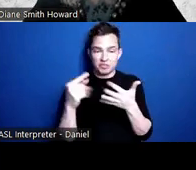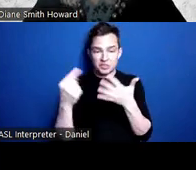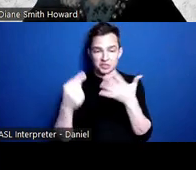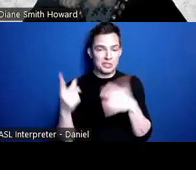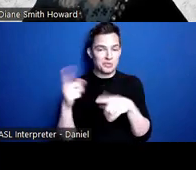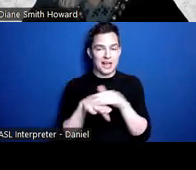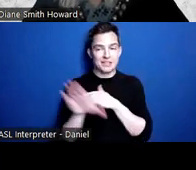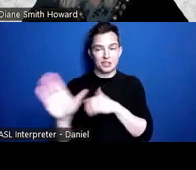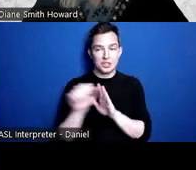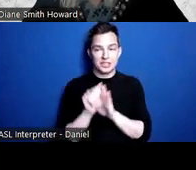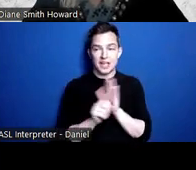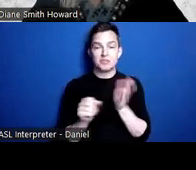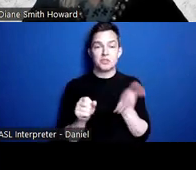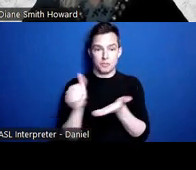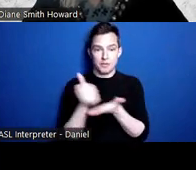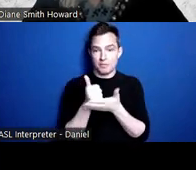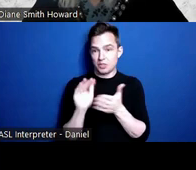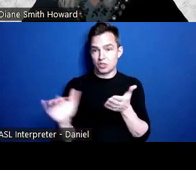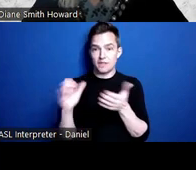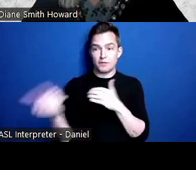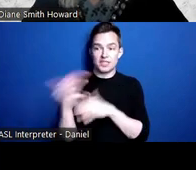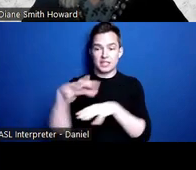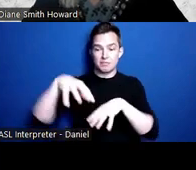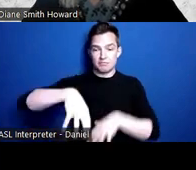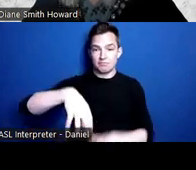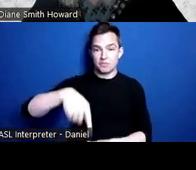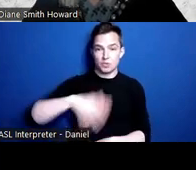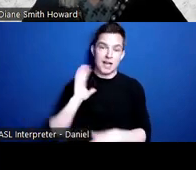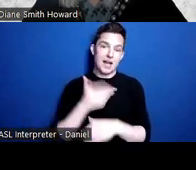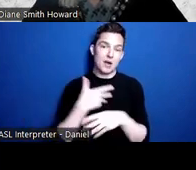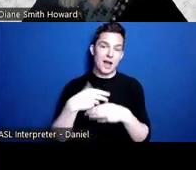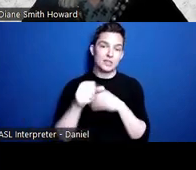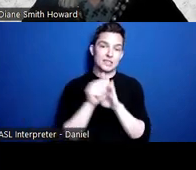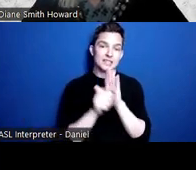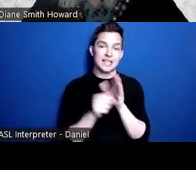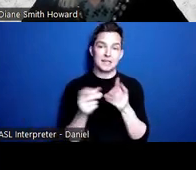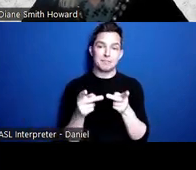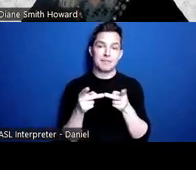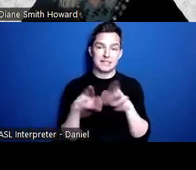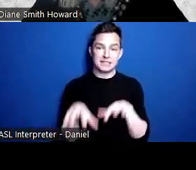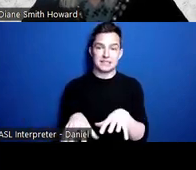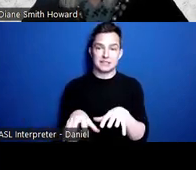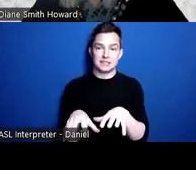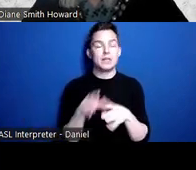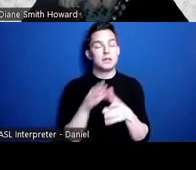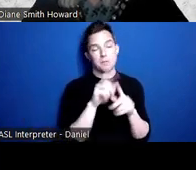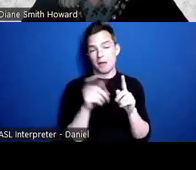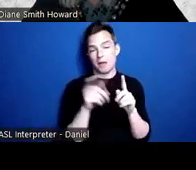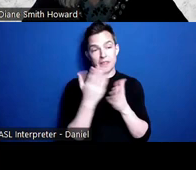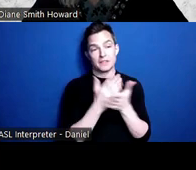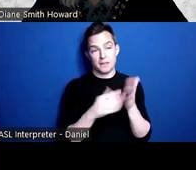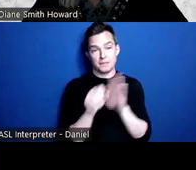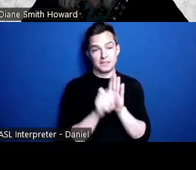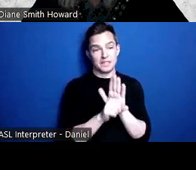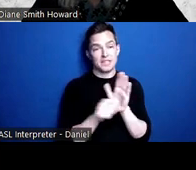in your state. So you'll be helping children by sending them to our out-of-state facility. And some states send hundreds